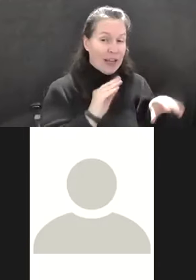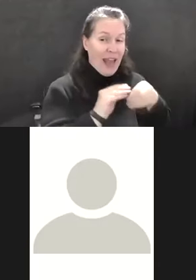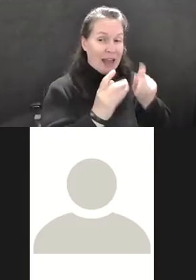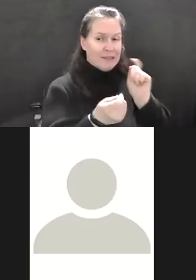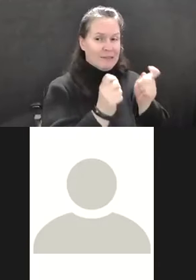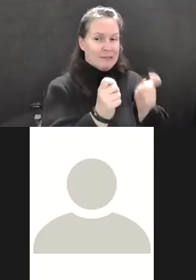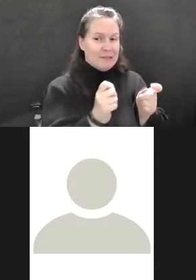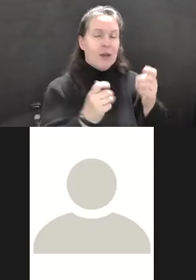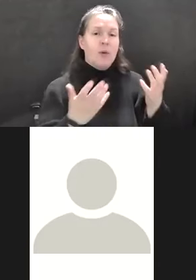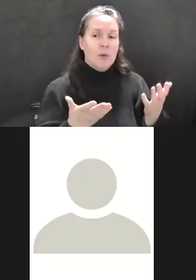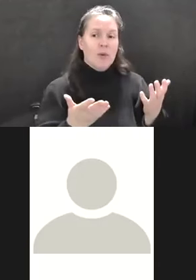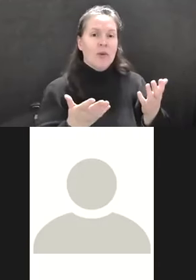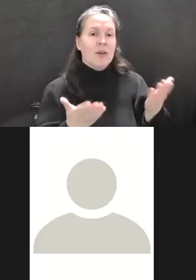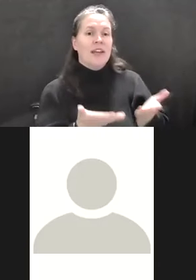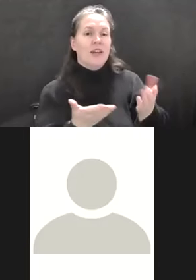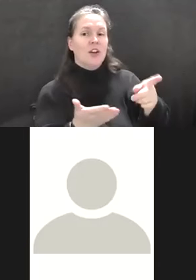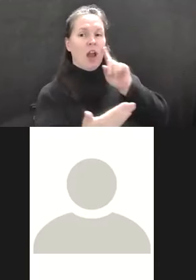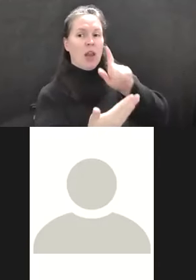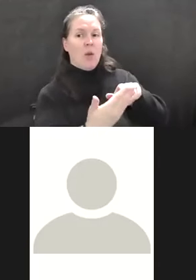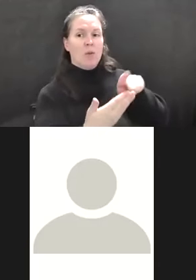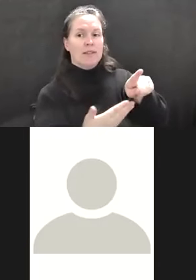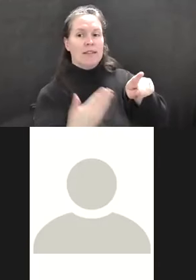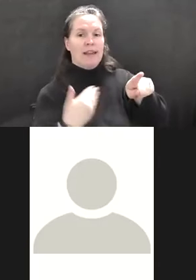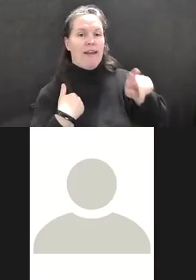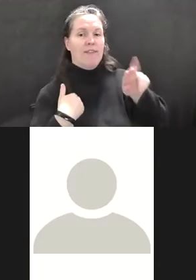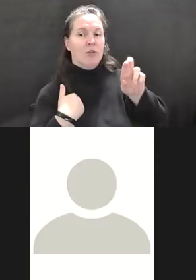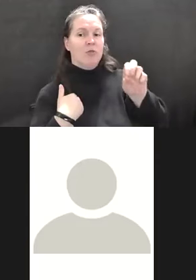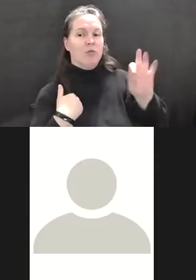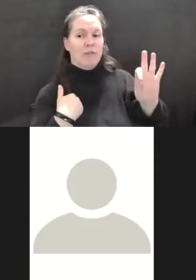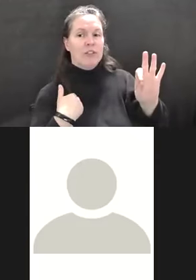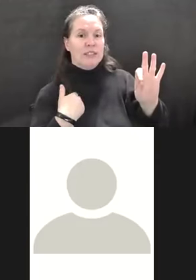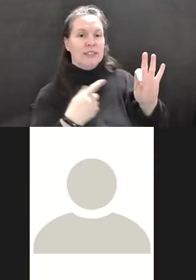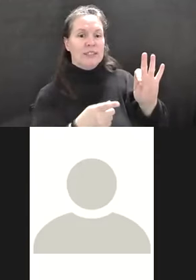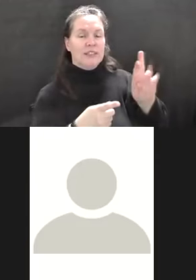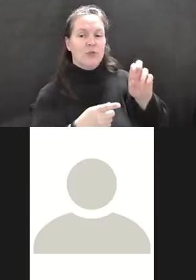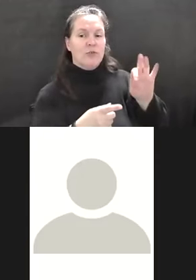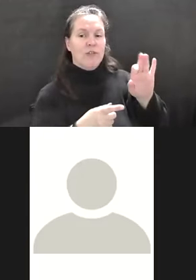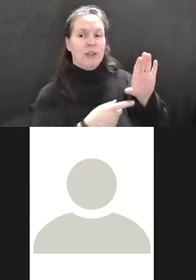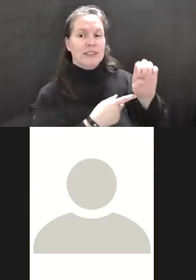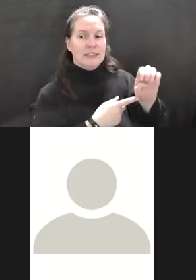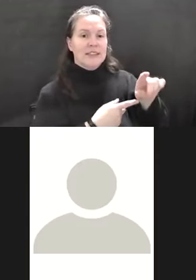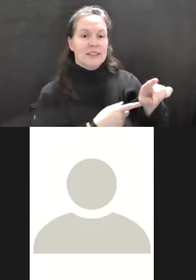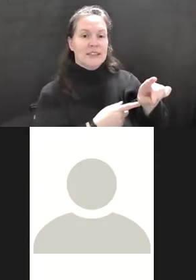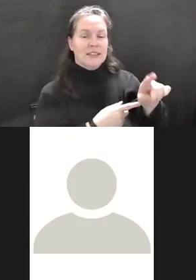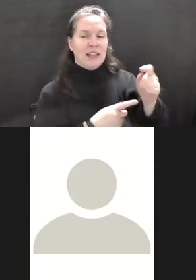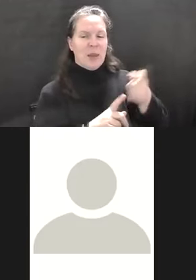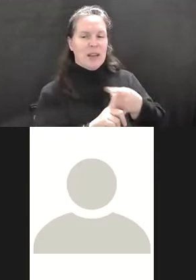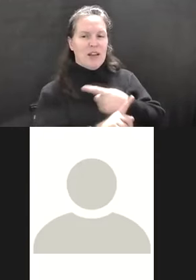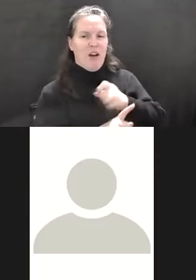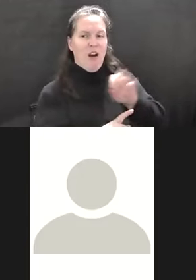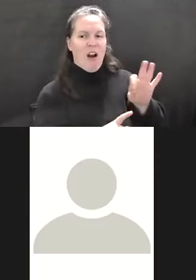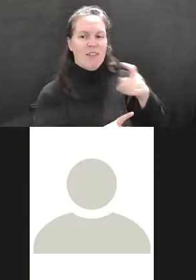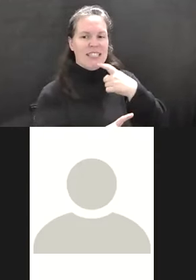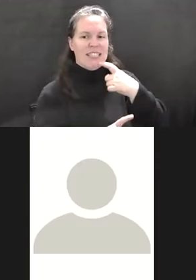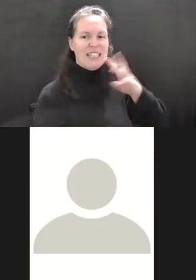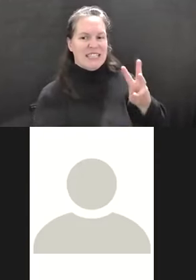And right here, I noticed that the references are a little off, Ross. They say 600.